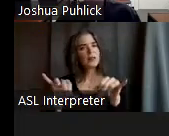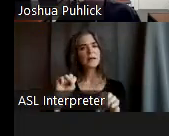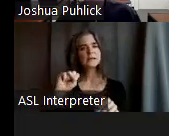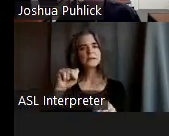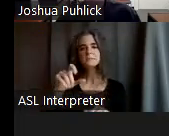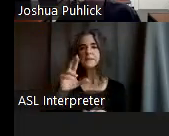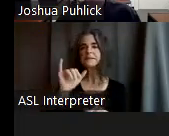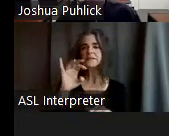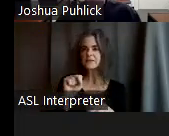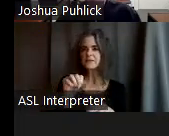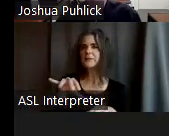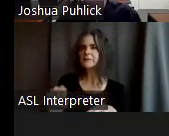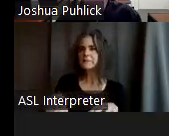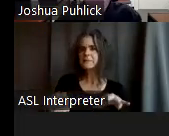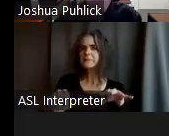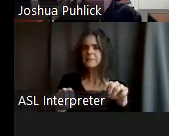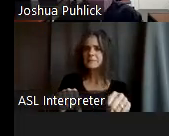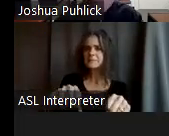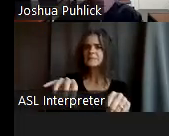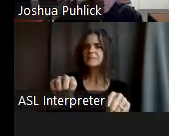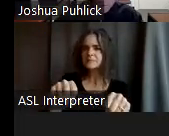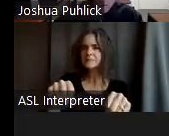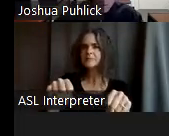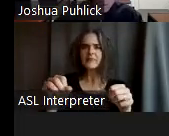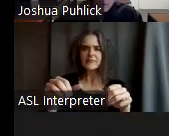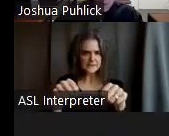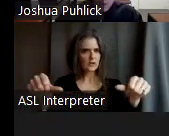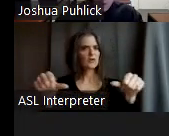foothold in these areas.